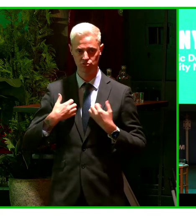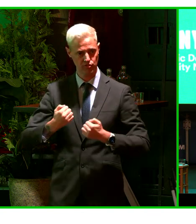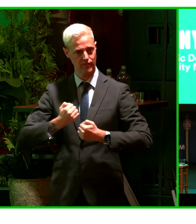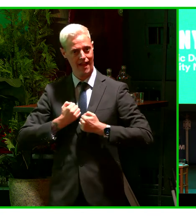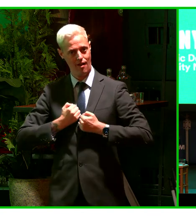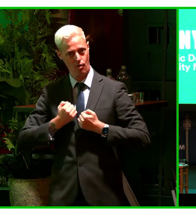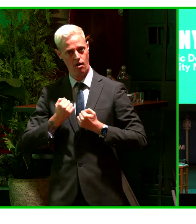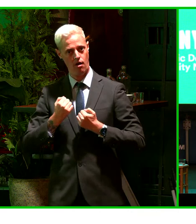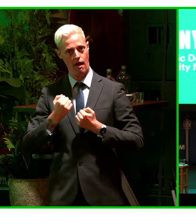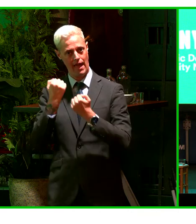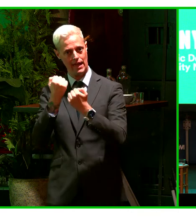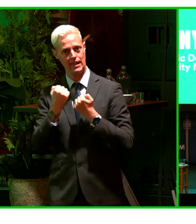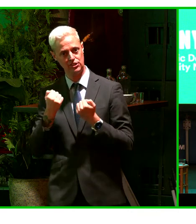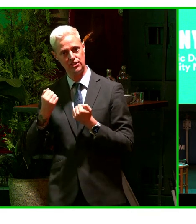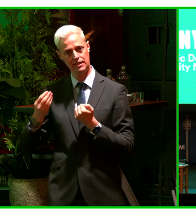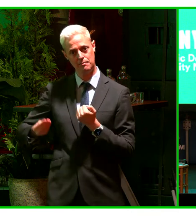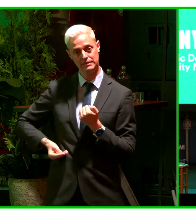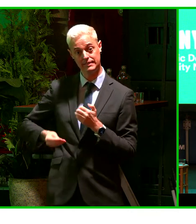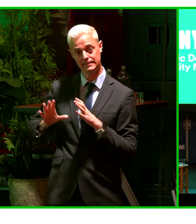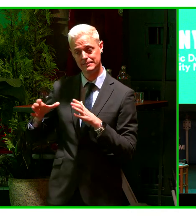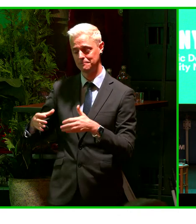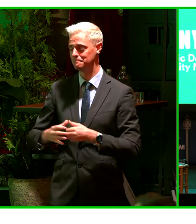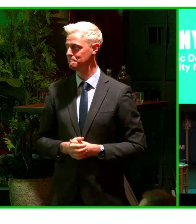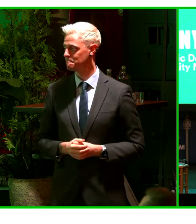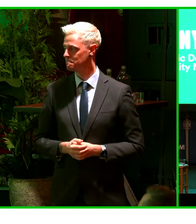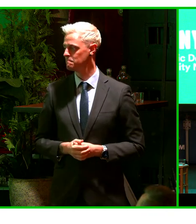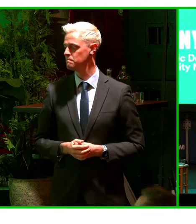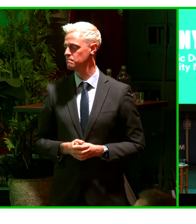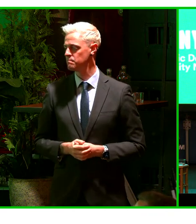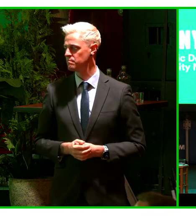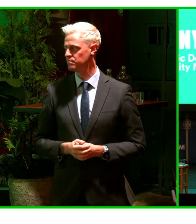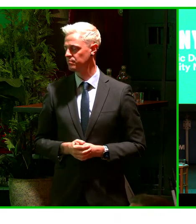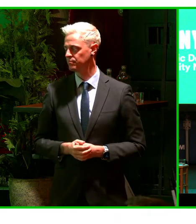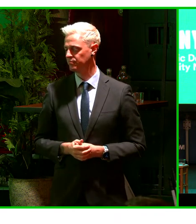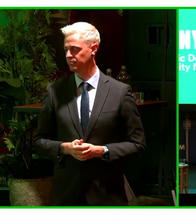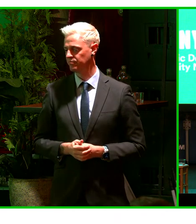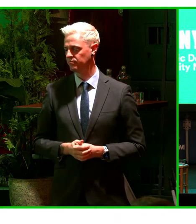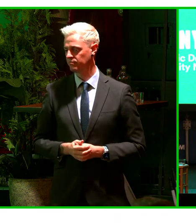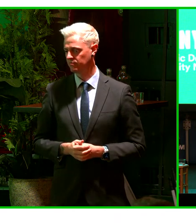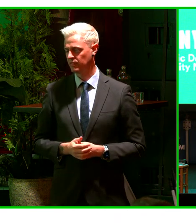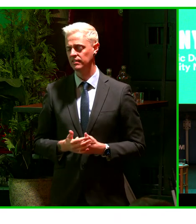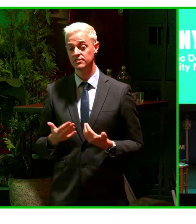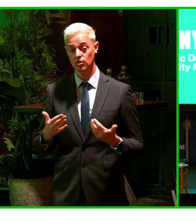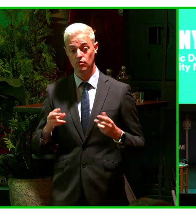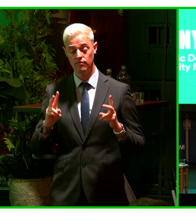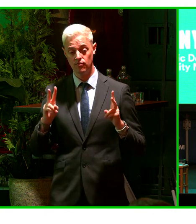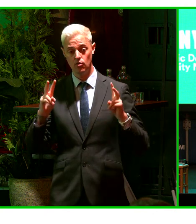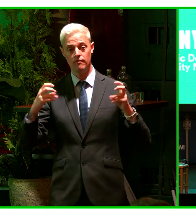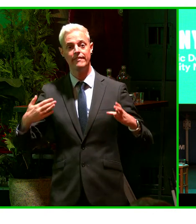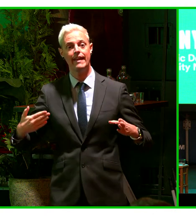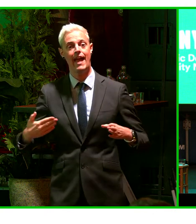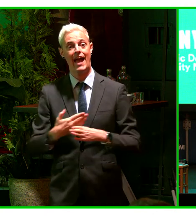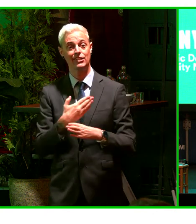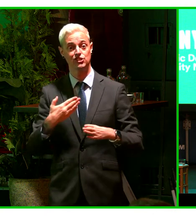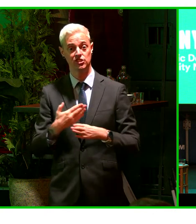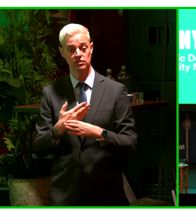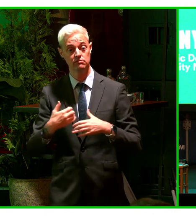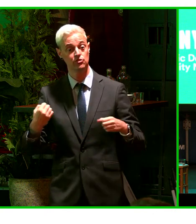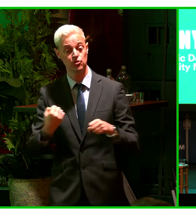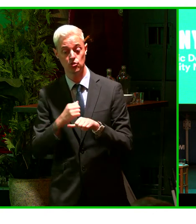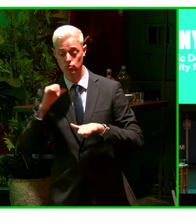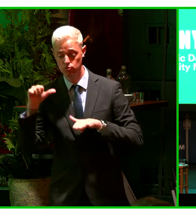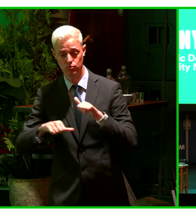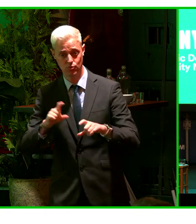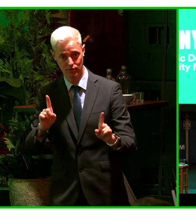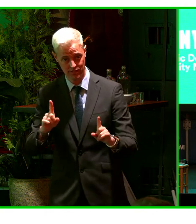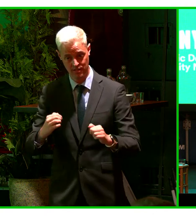industry. Let me just talk briefly about action for my next minute. So what are we doing as electricity Northwest